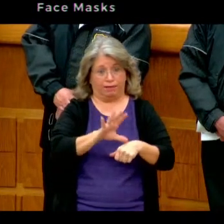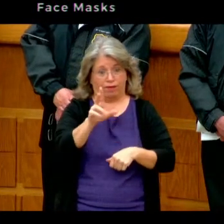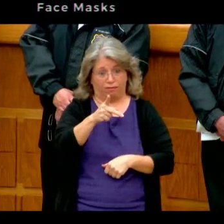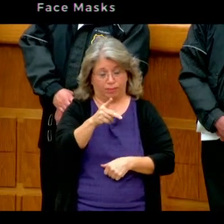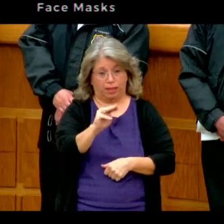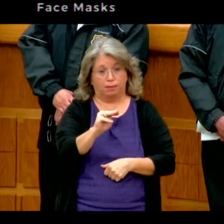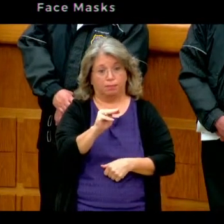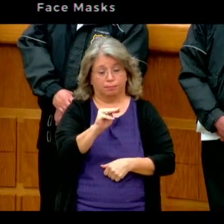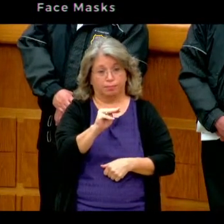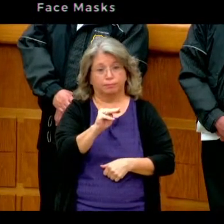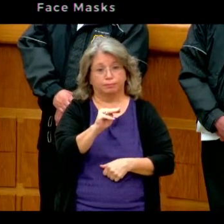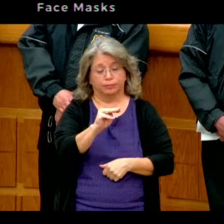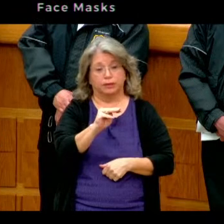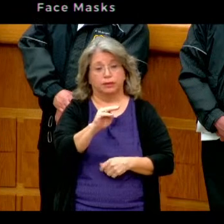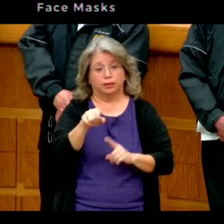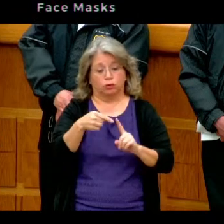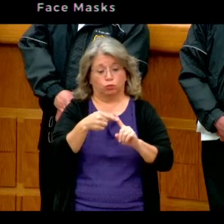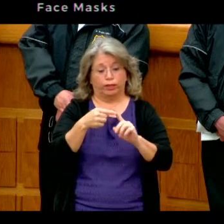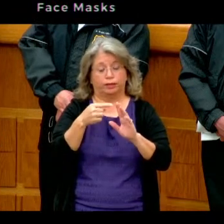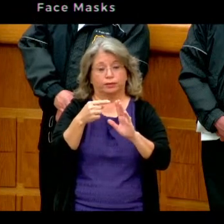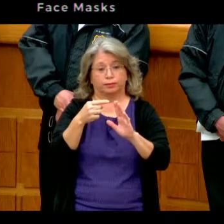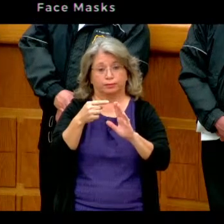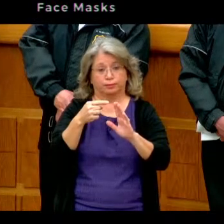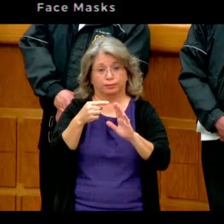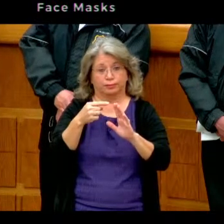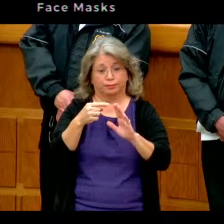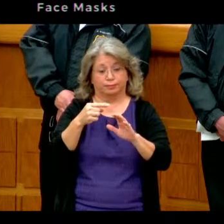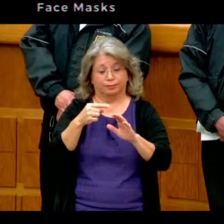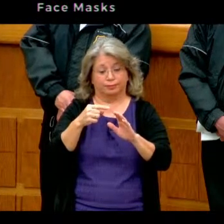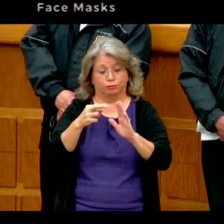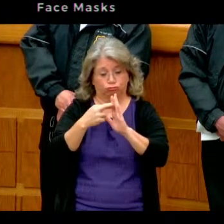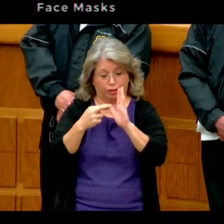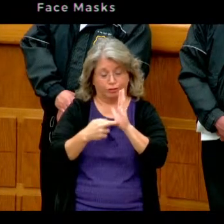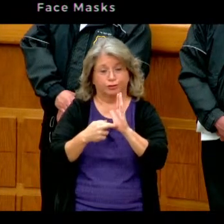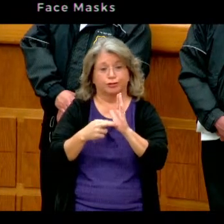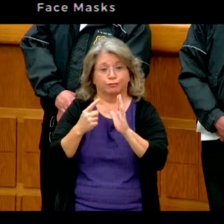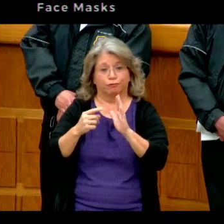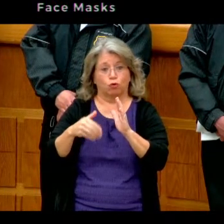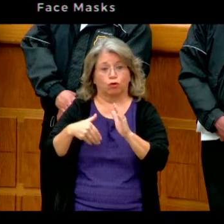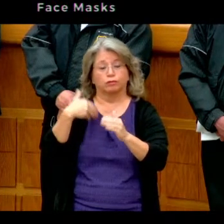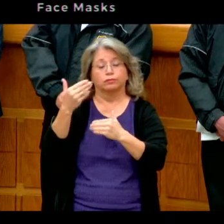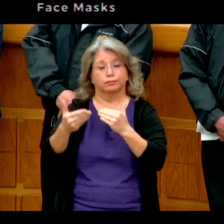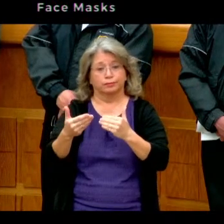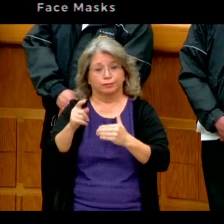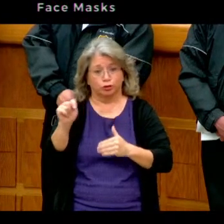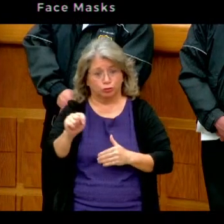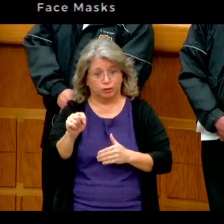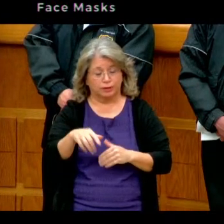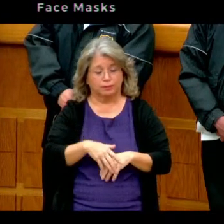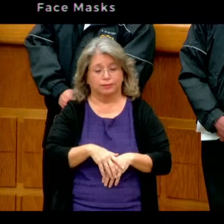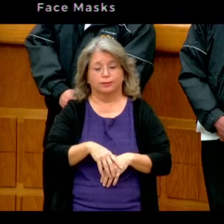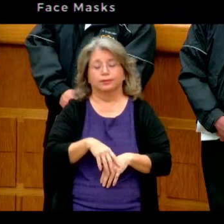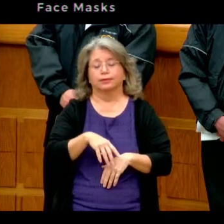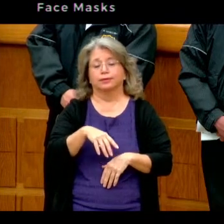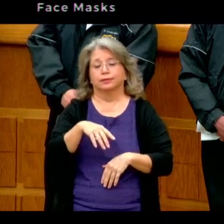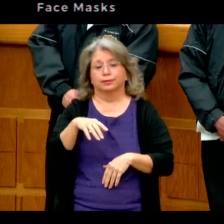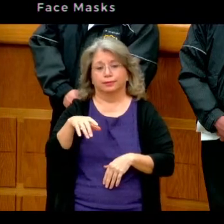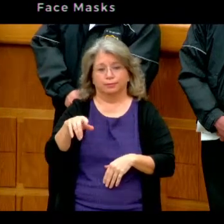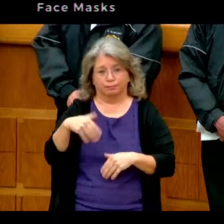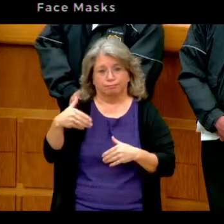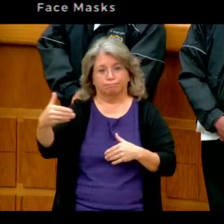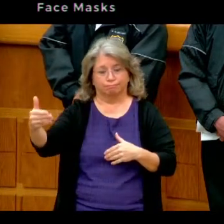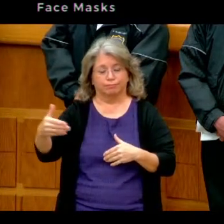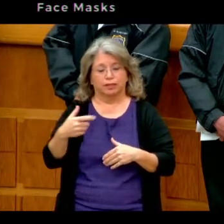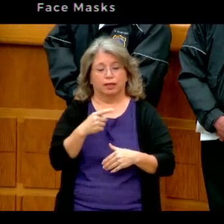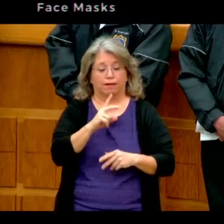off. So everybody else has to go and get in line, and they'll take the first 500 individuals that are not pre-registered and the 500